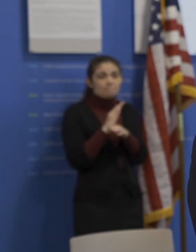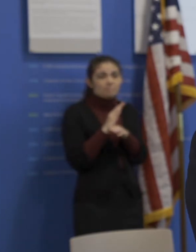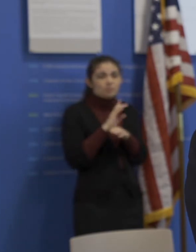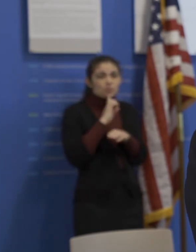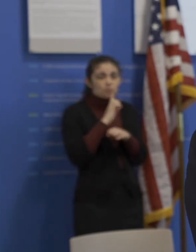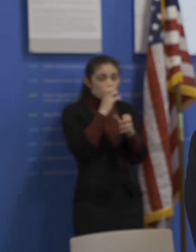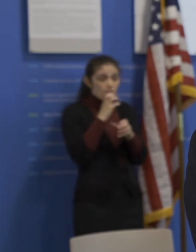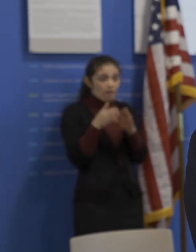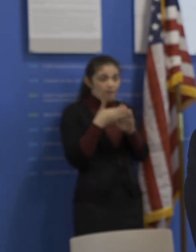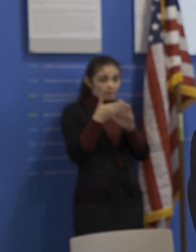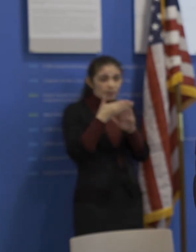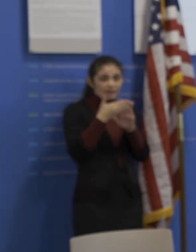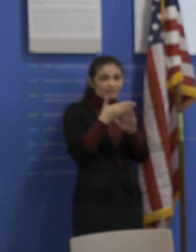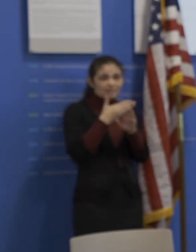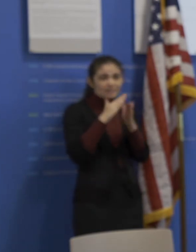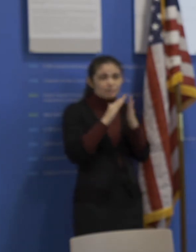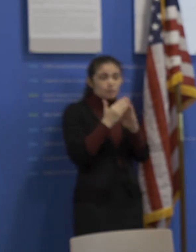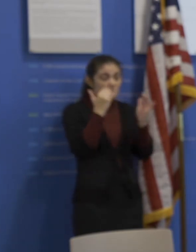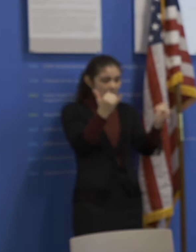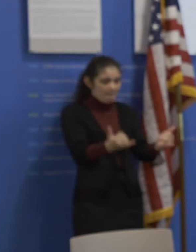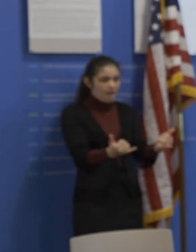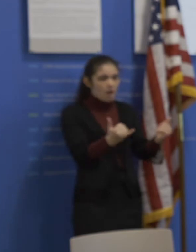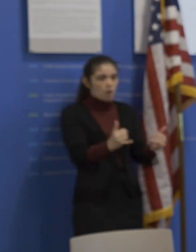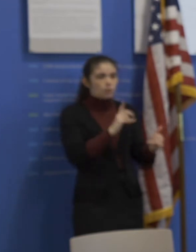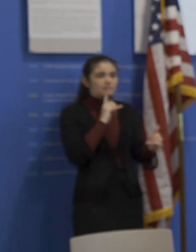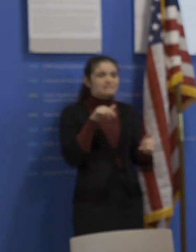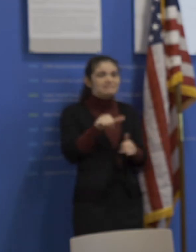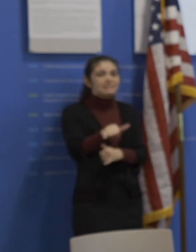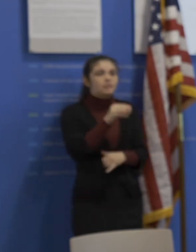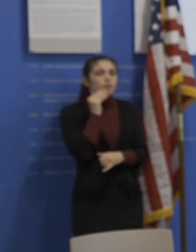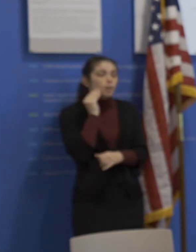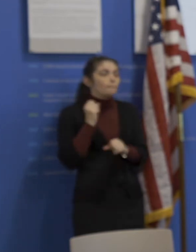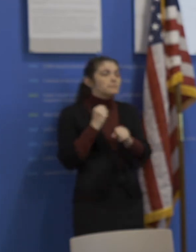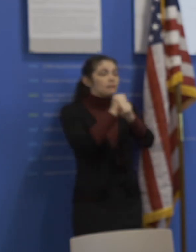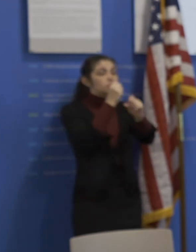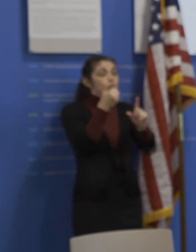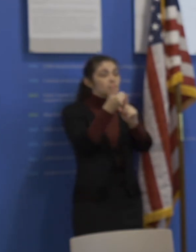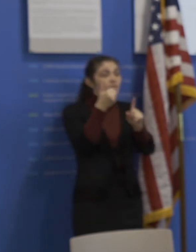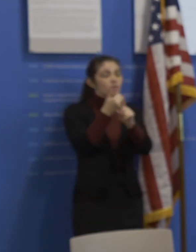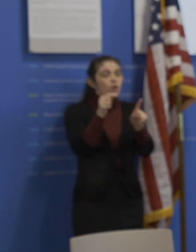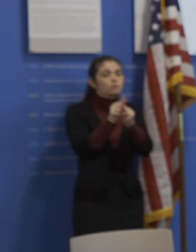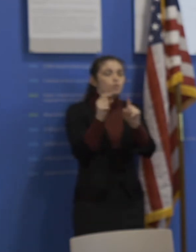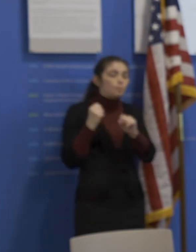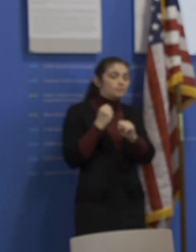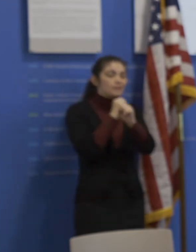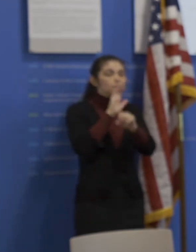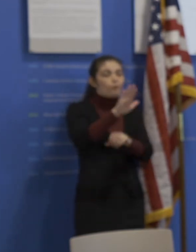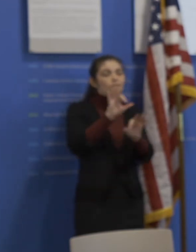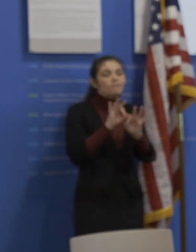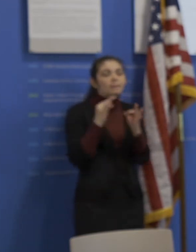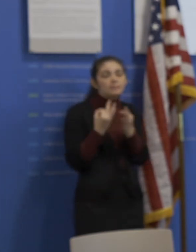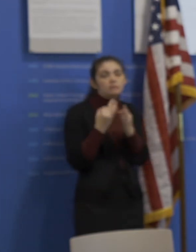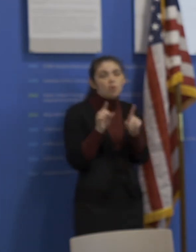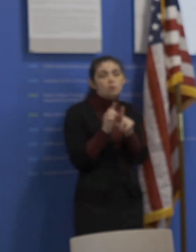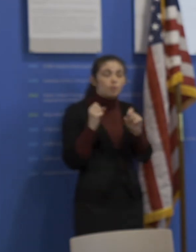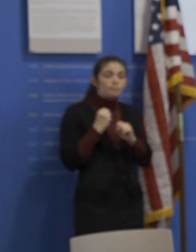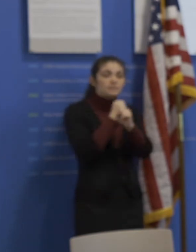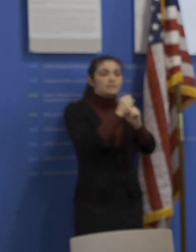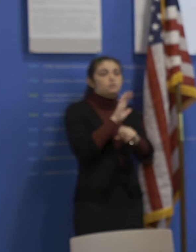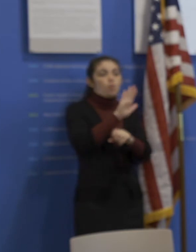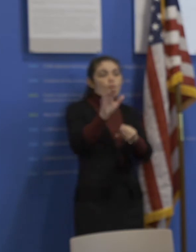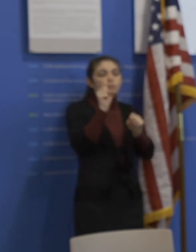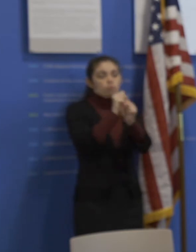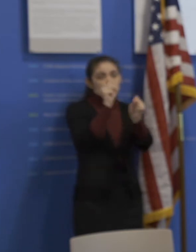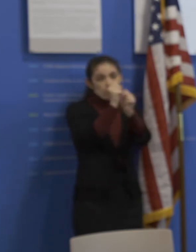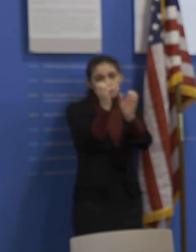about whether you want to operate in the community, now is the time to stay home because you're protecting yourself, you're protecting your family, and you're protecting your